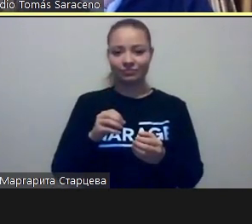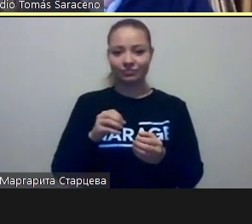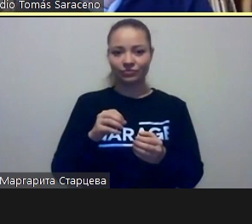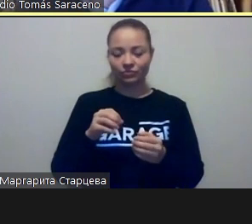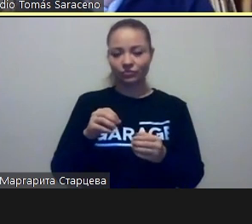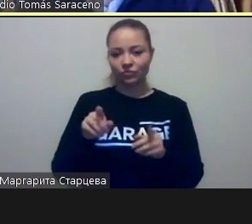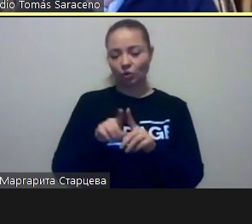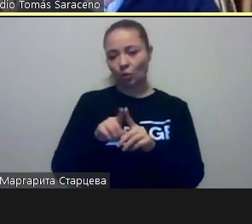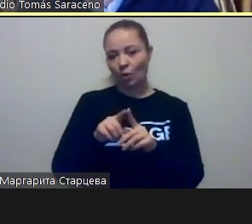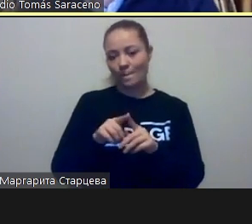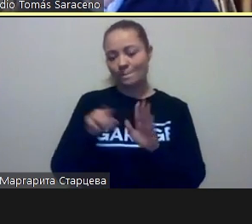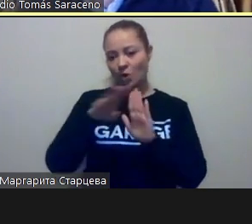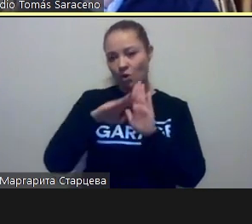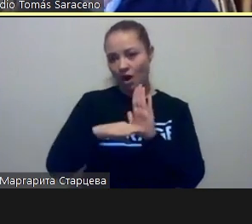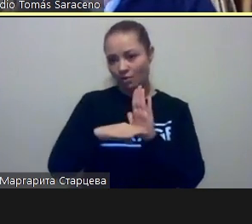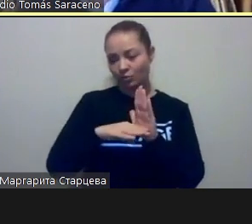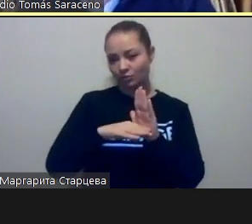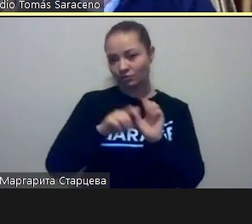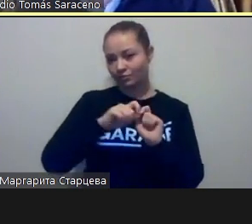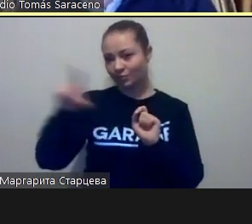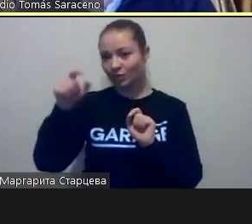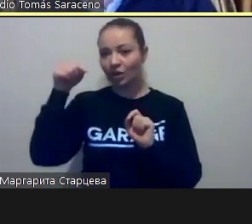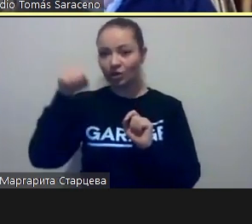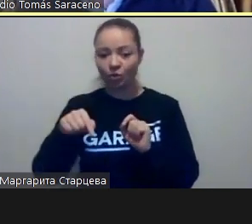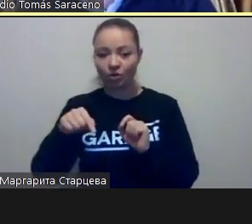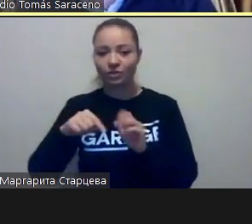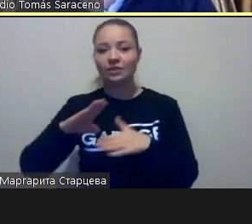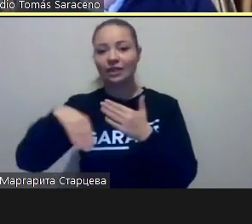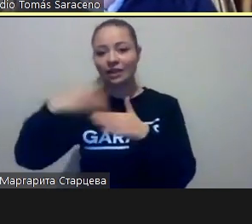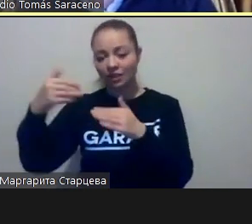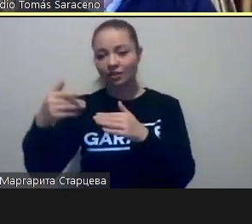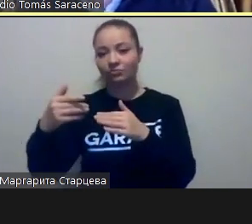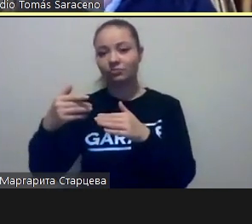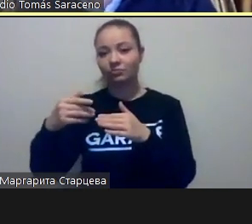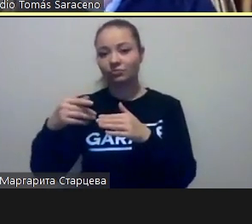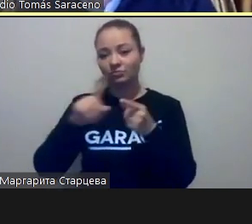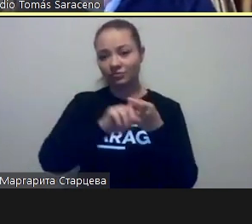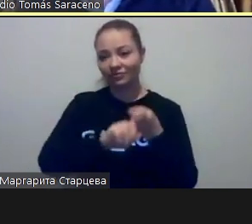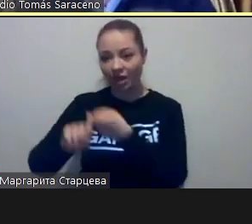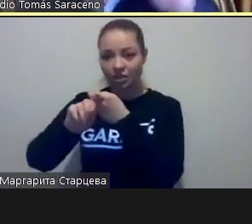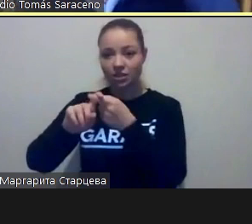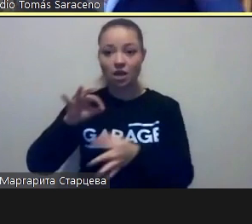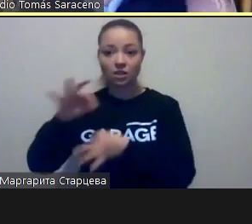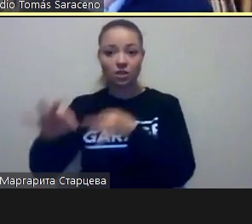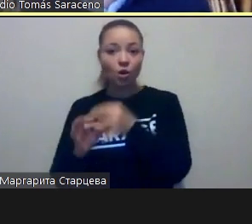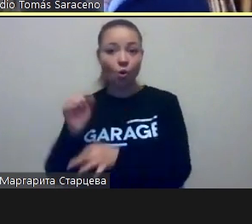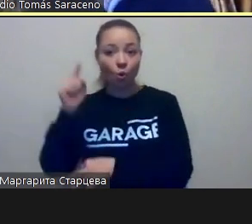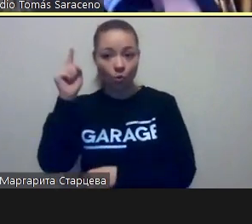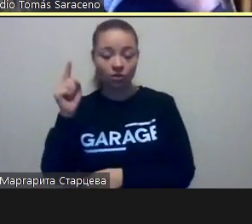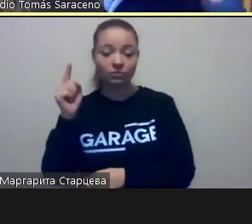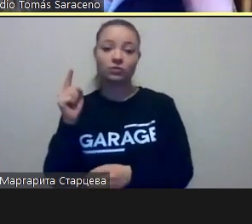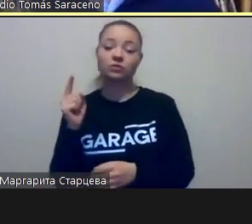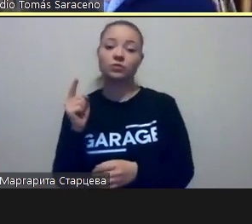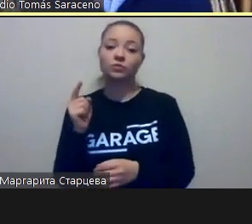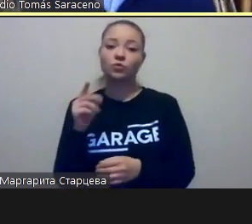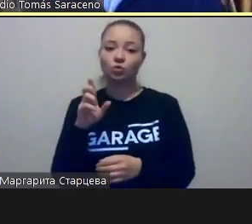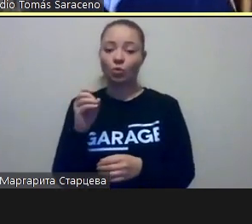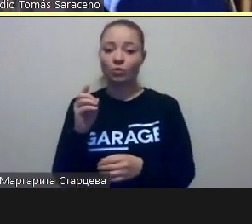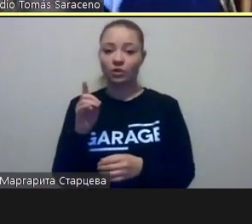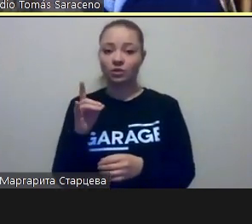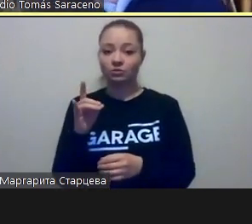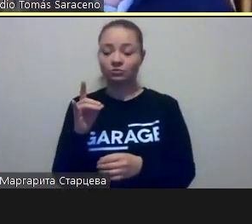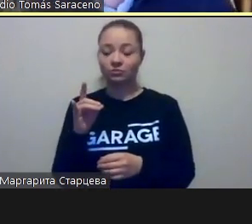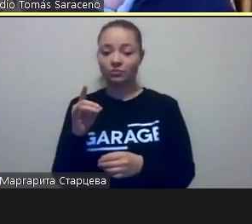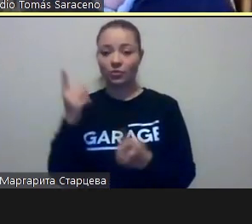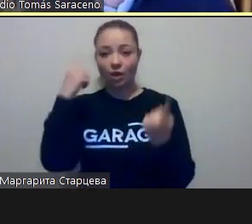Beyond the cardinal line, no, where space start is more than 100 kilometers. And it's been also we got a little